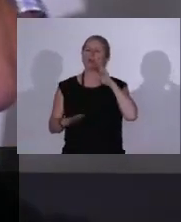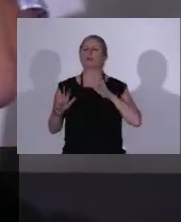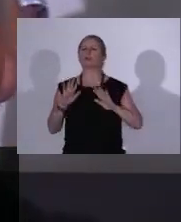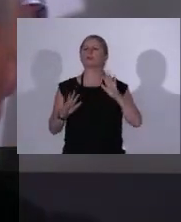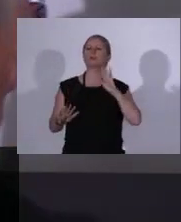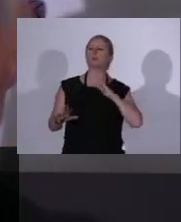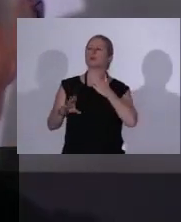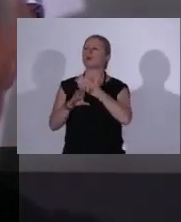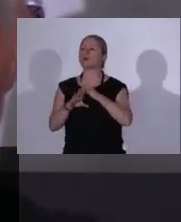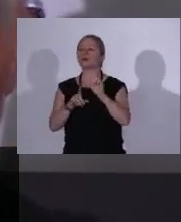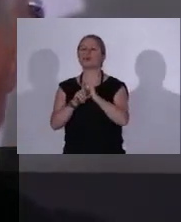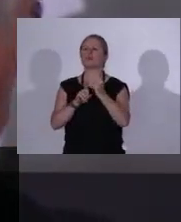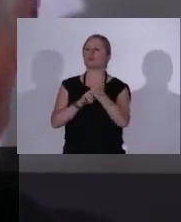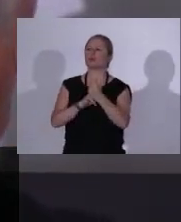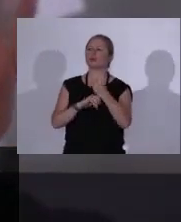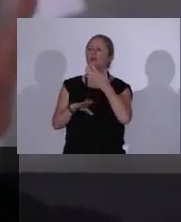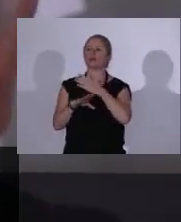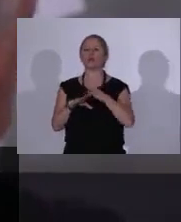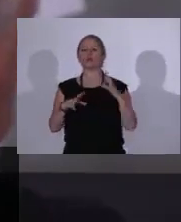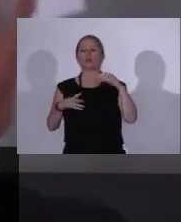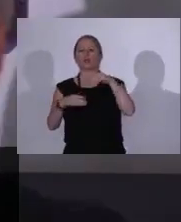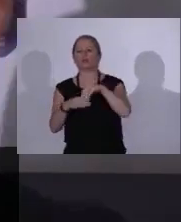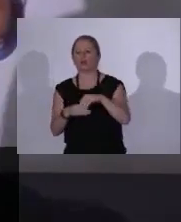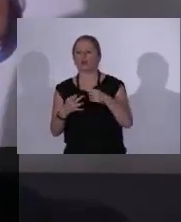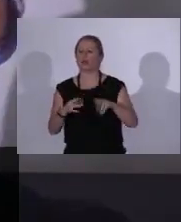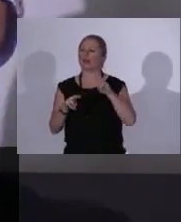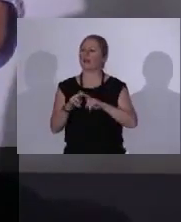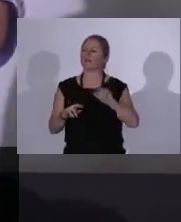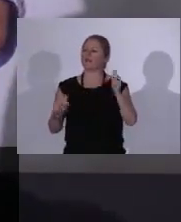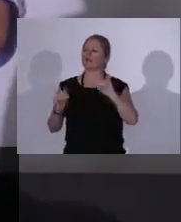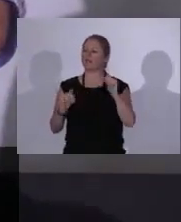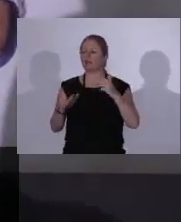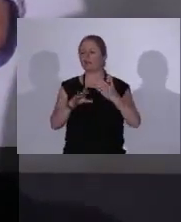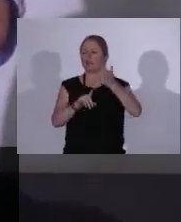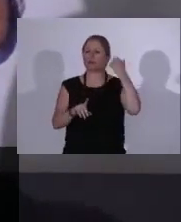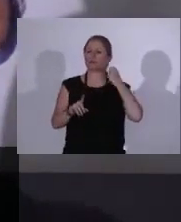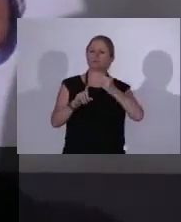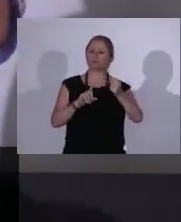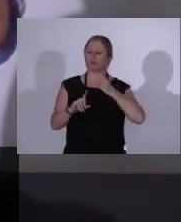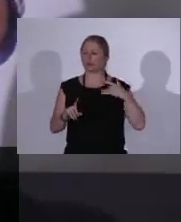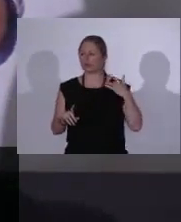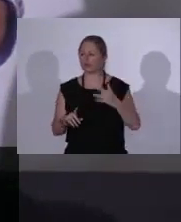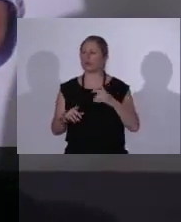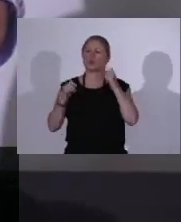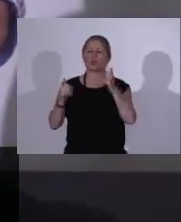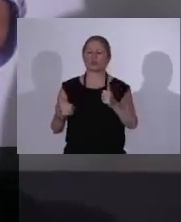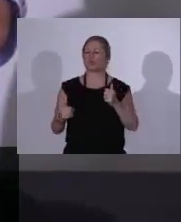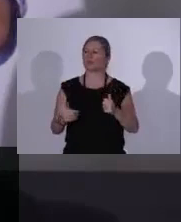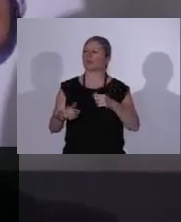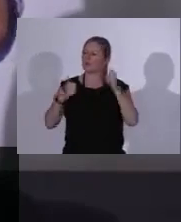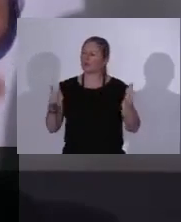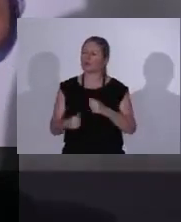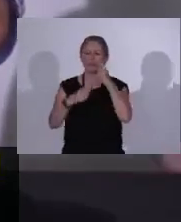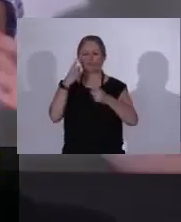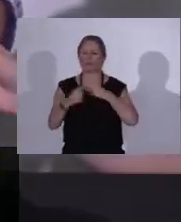into a new situation like that, especially if they've already experienced vulnerability in other areas. So that information from all of you guys really helps in that as well. And